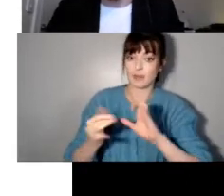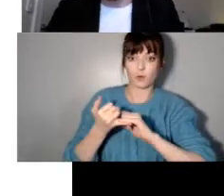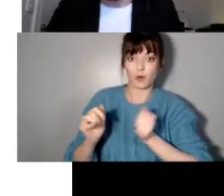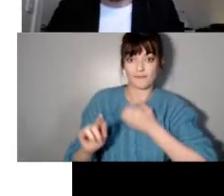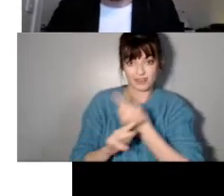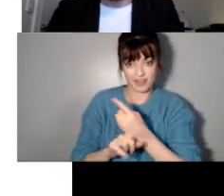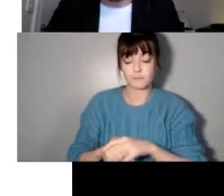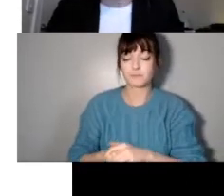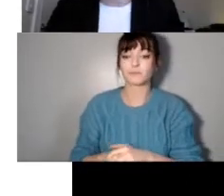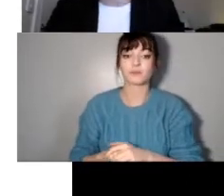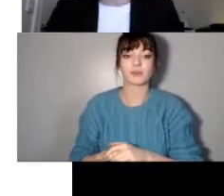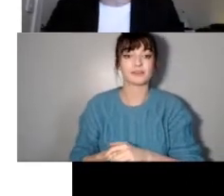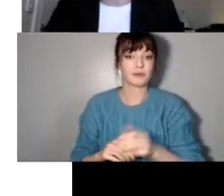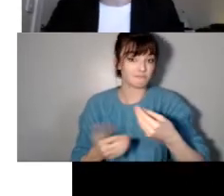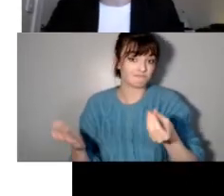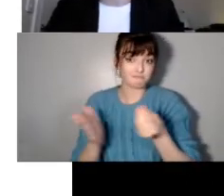it is money well spent.